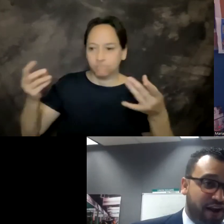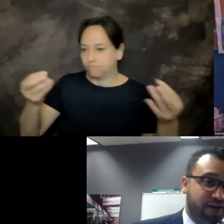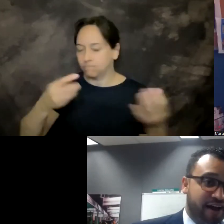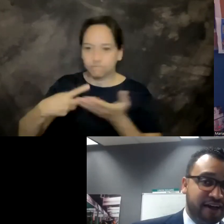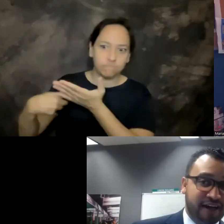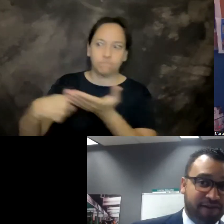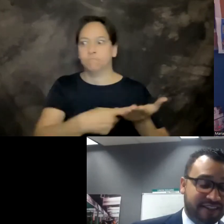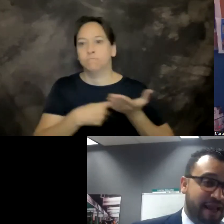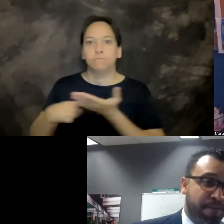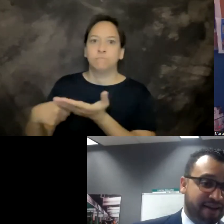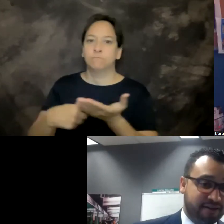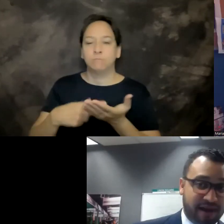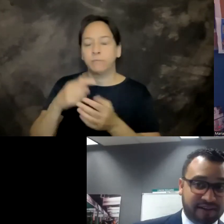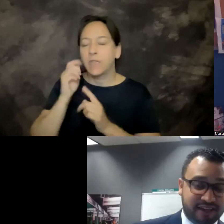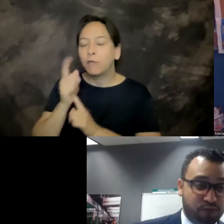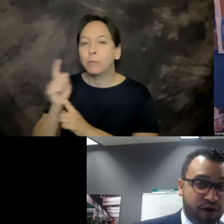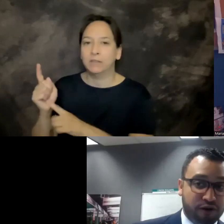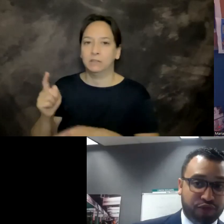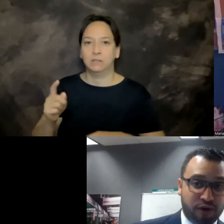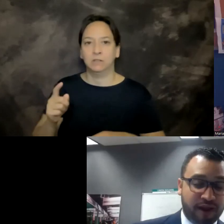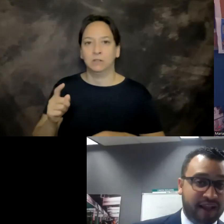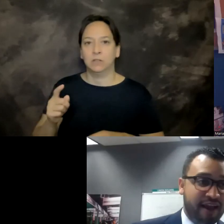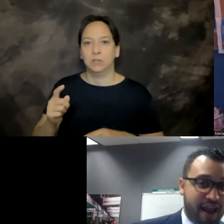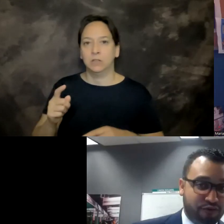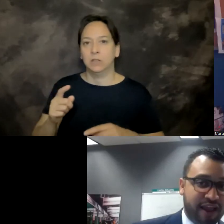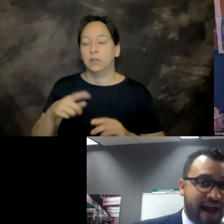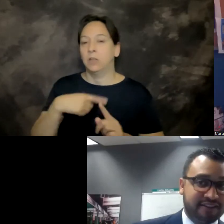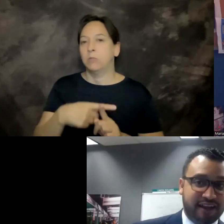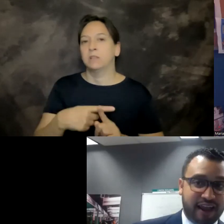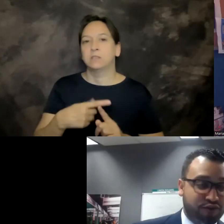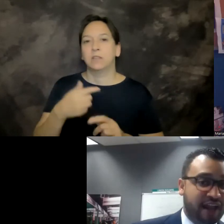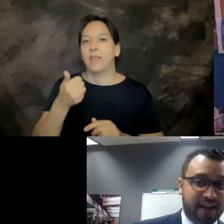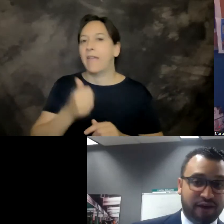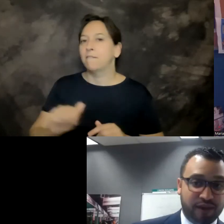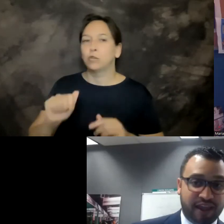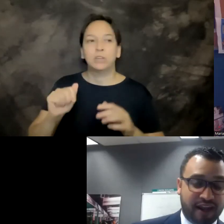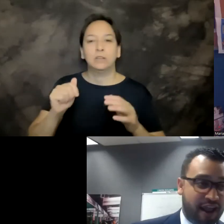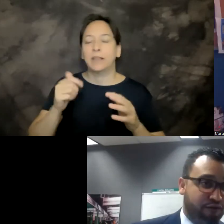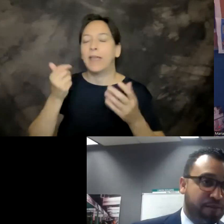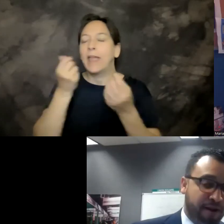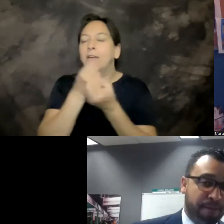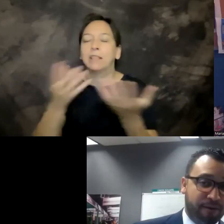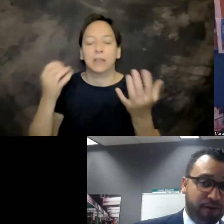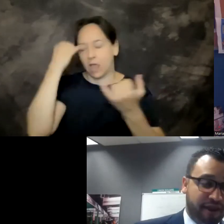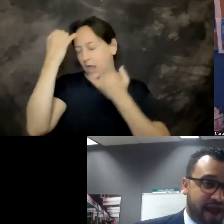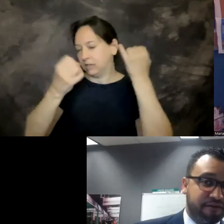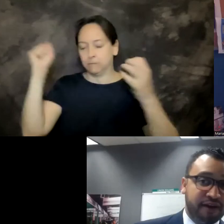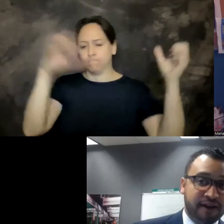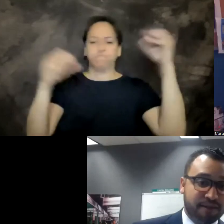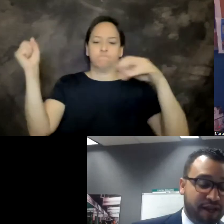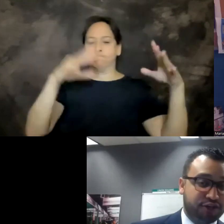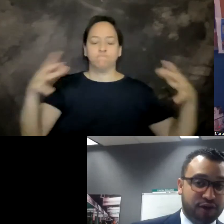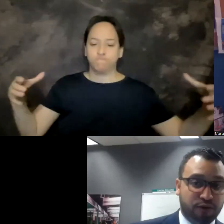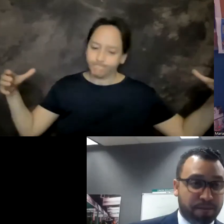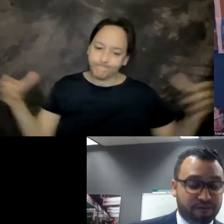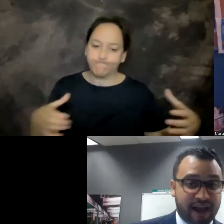the area that's impacted by this. And we are throwing every asset, every idea that we can, and every brain power that we have to